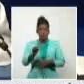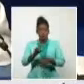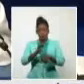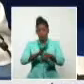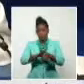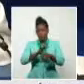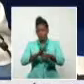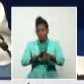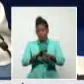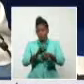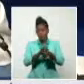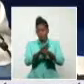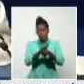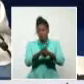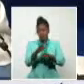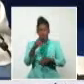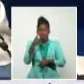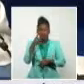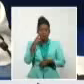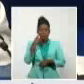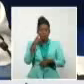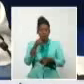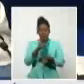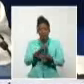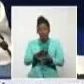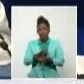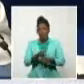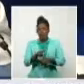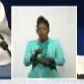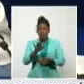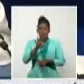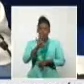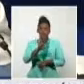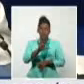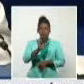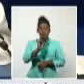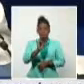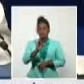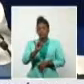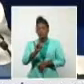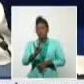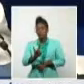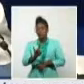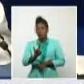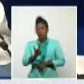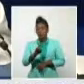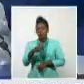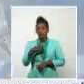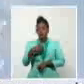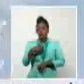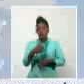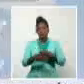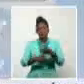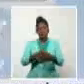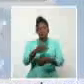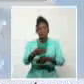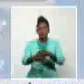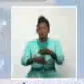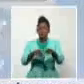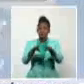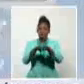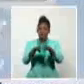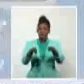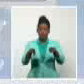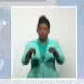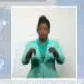This estimate covers all diagnosed cases who remain admitted to our hospitals. These